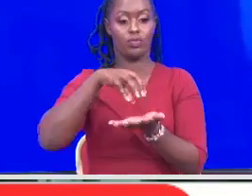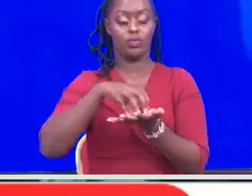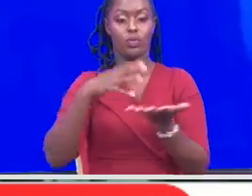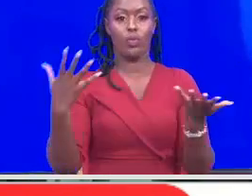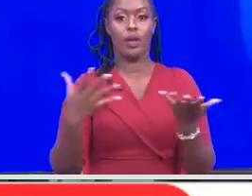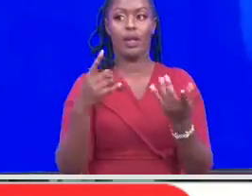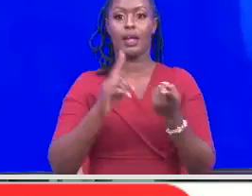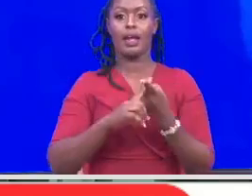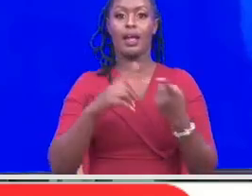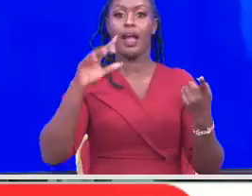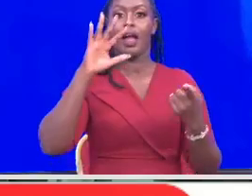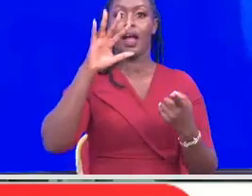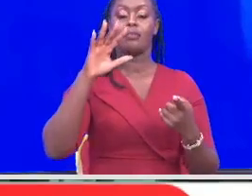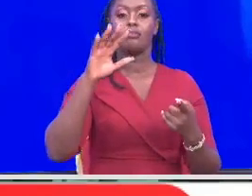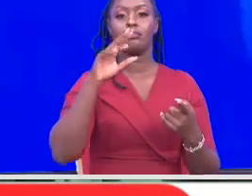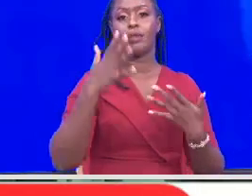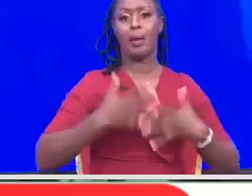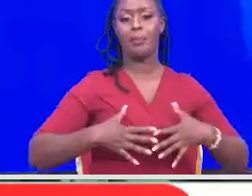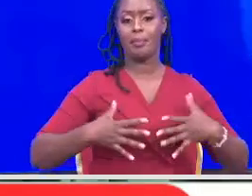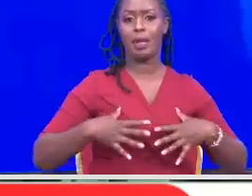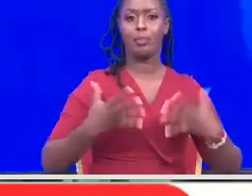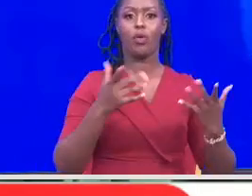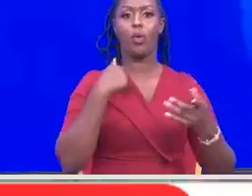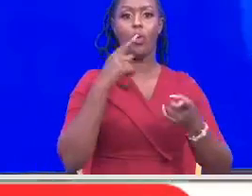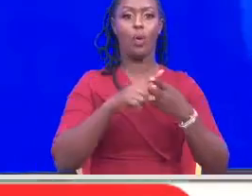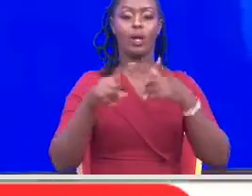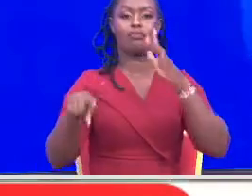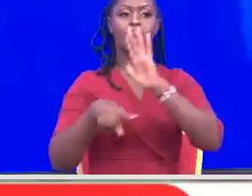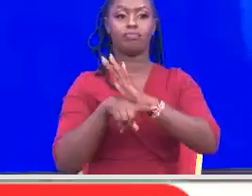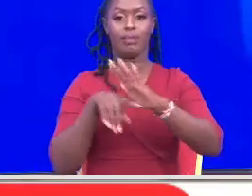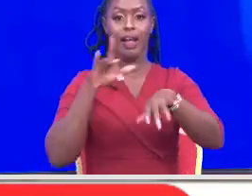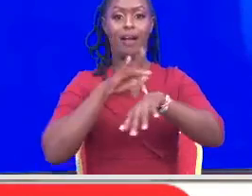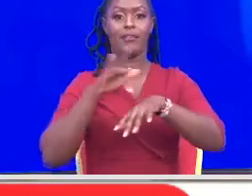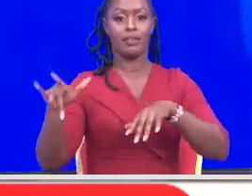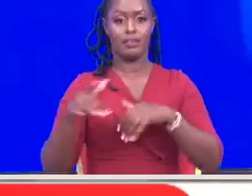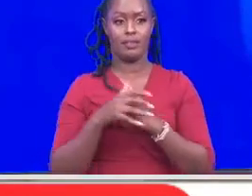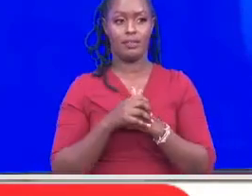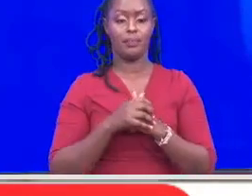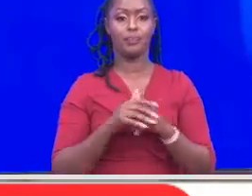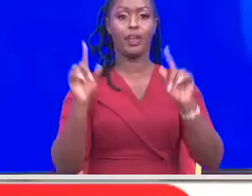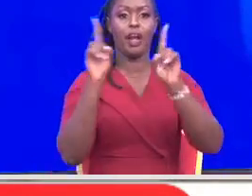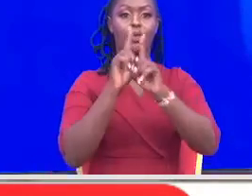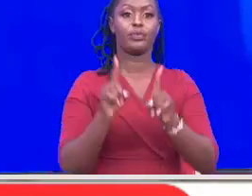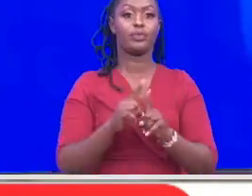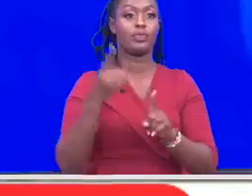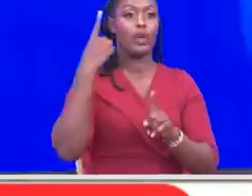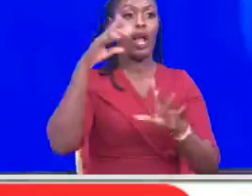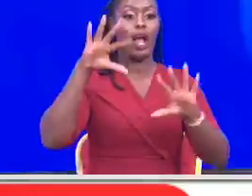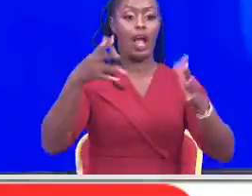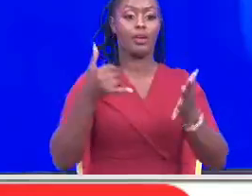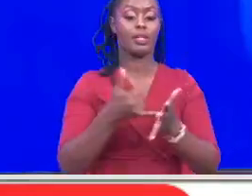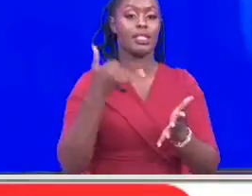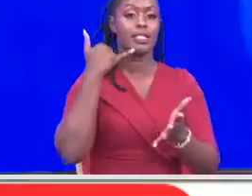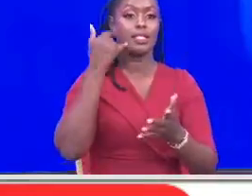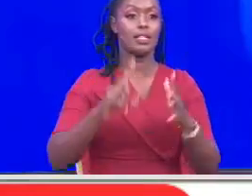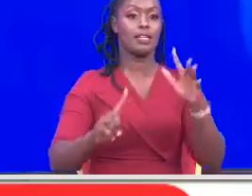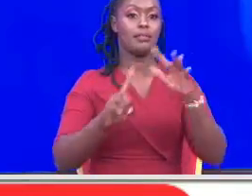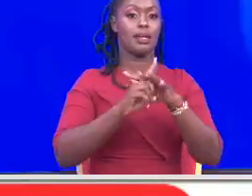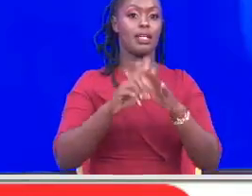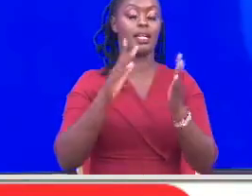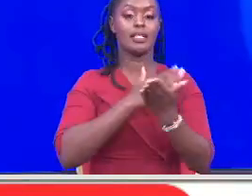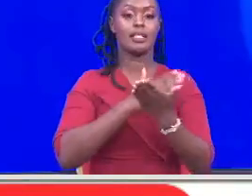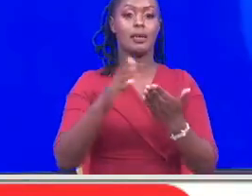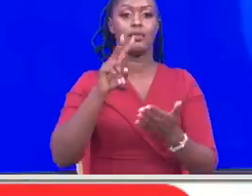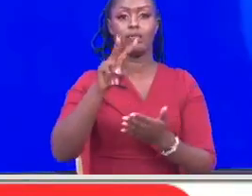people were displaced and negatively affected. And with over half of the country on high risk, it is emerging that some 24